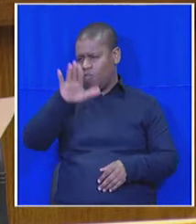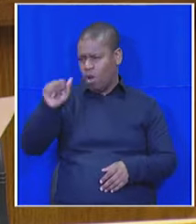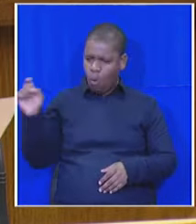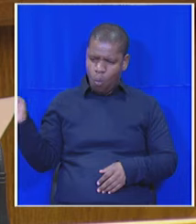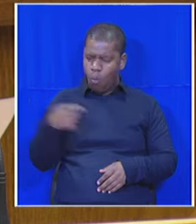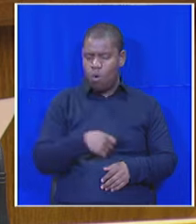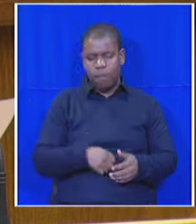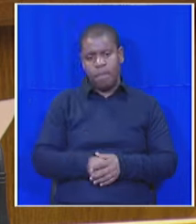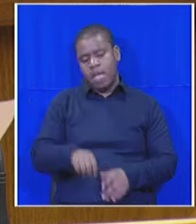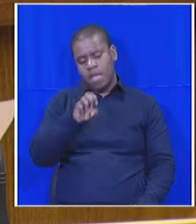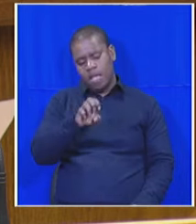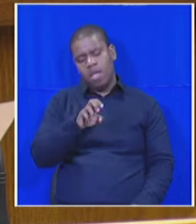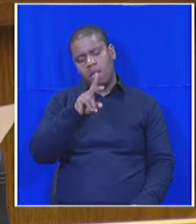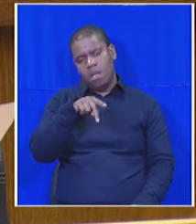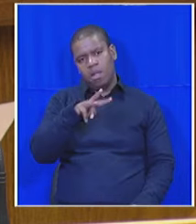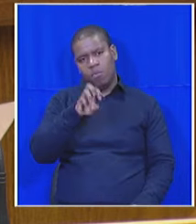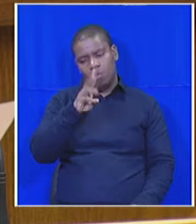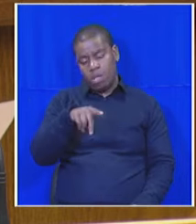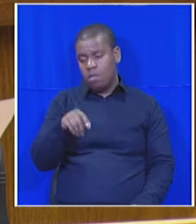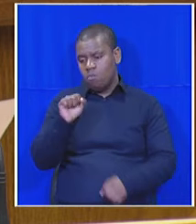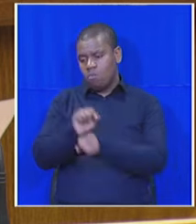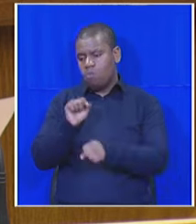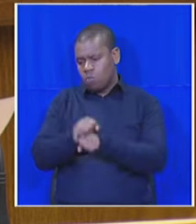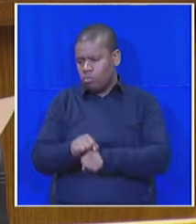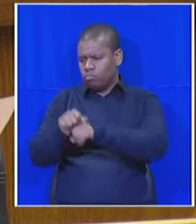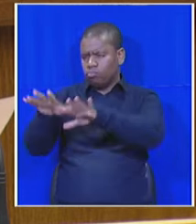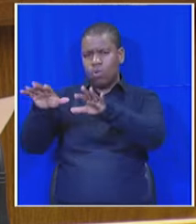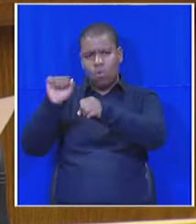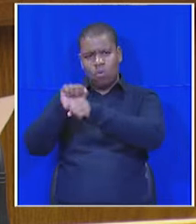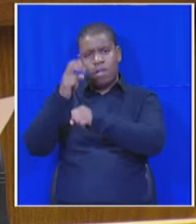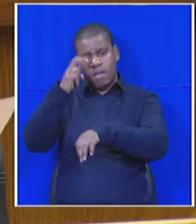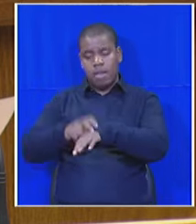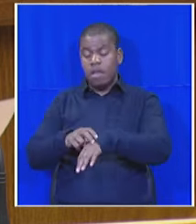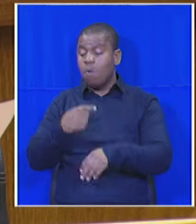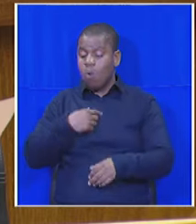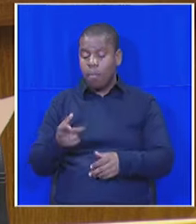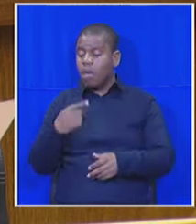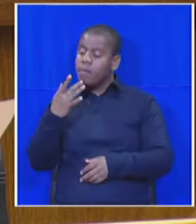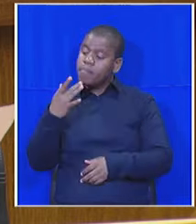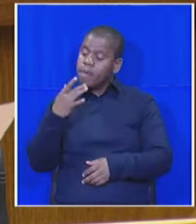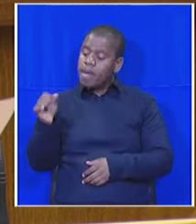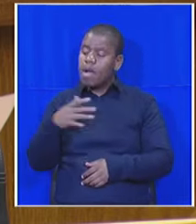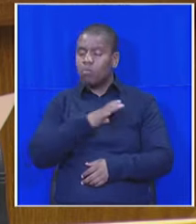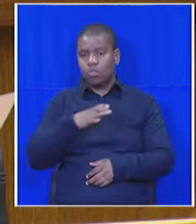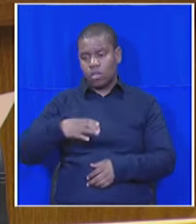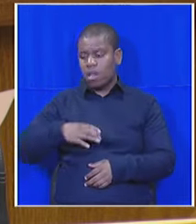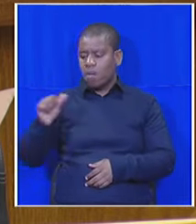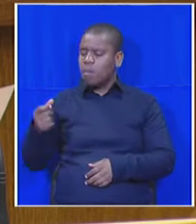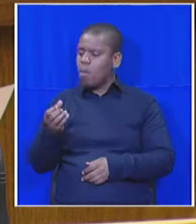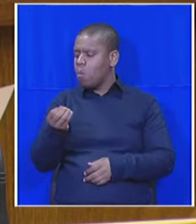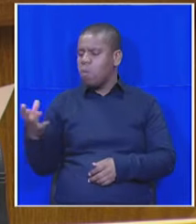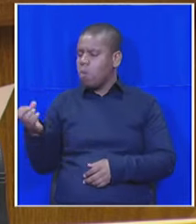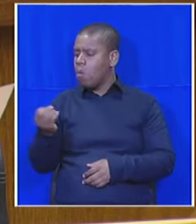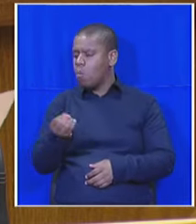of the EPWP to provide job opportunities to those in need, or is it to allow ANC councillors to offer unfettered